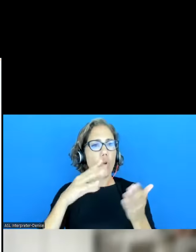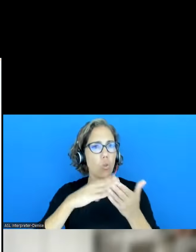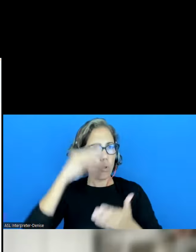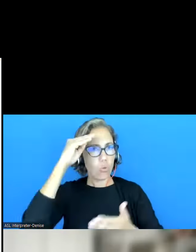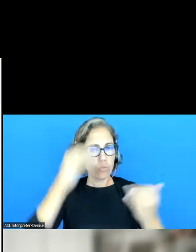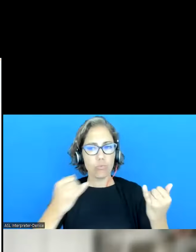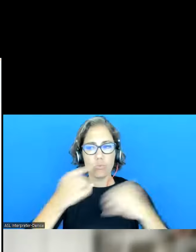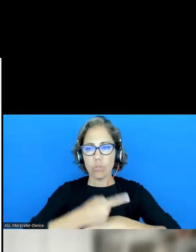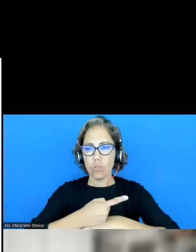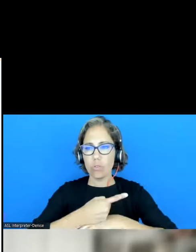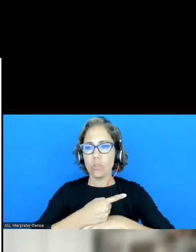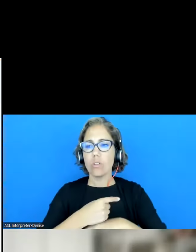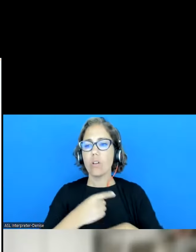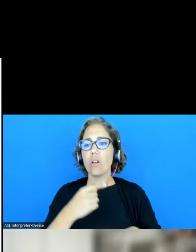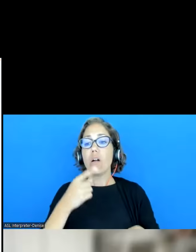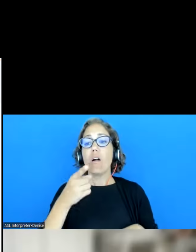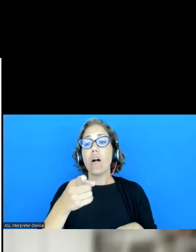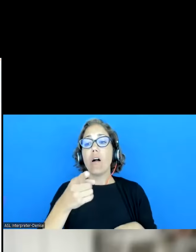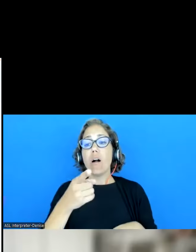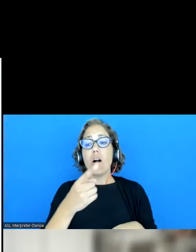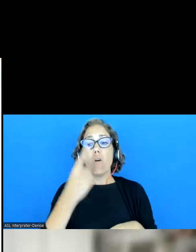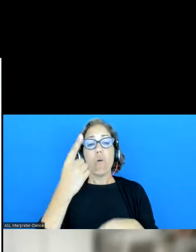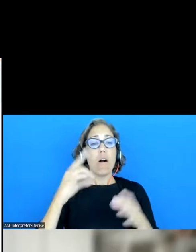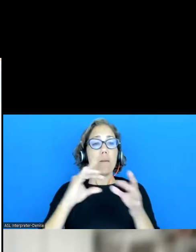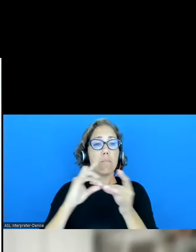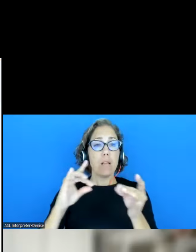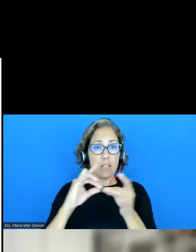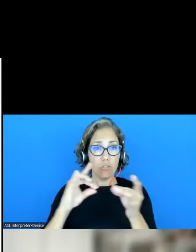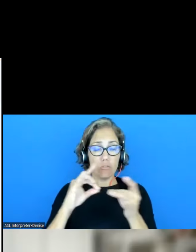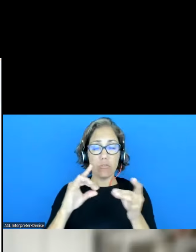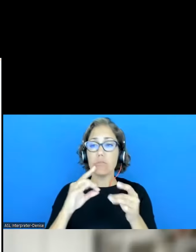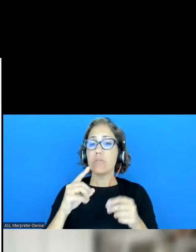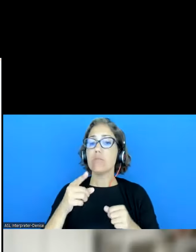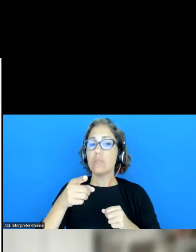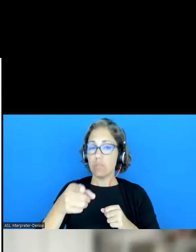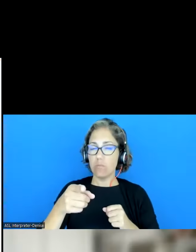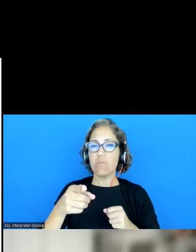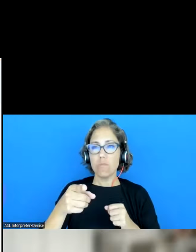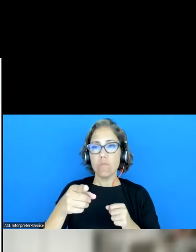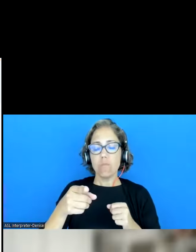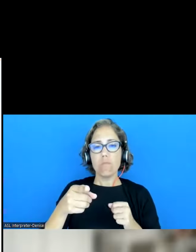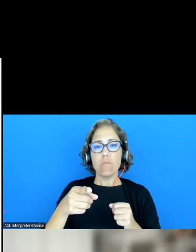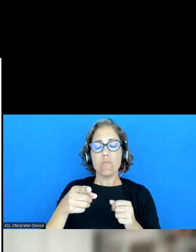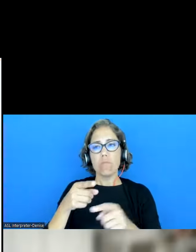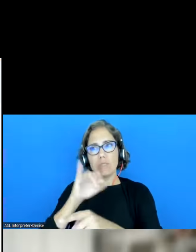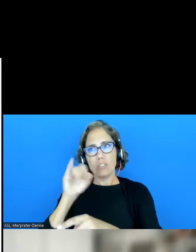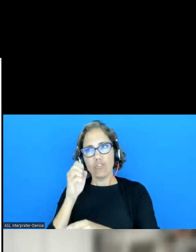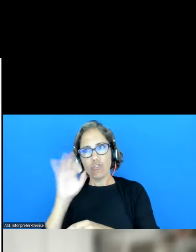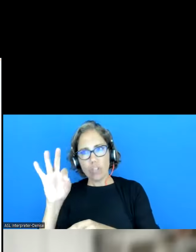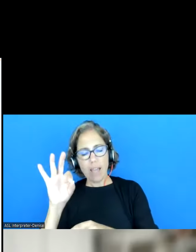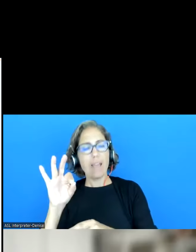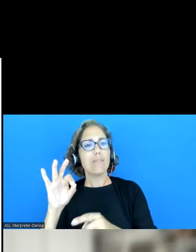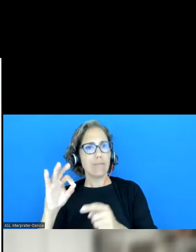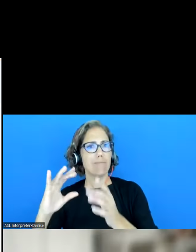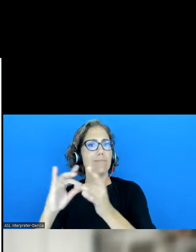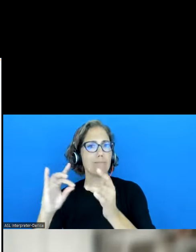think that one of the messages that can be read between the lines of what Jeff said is